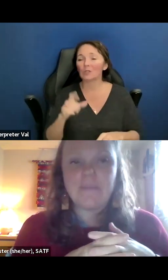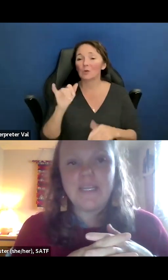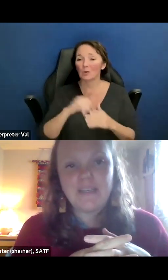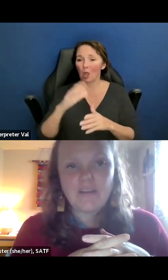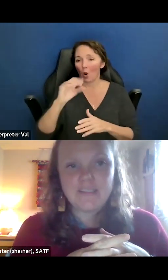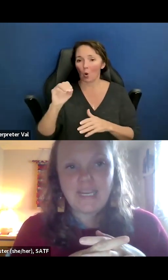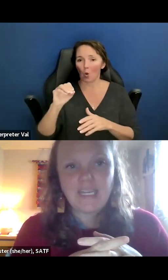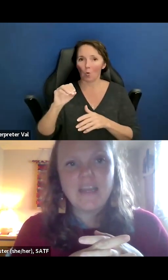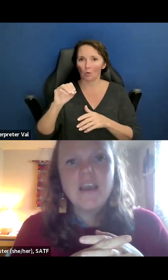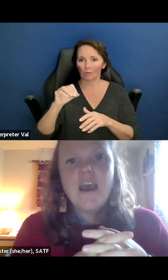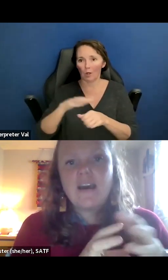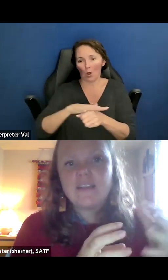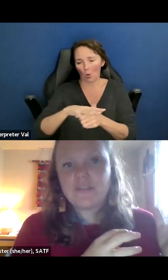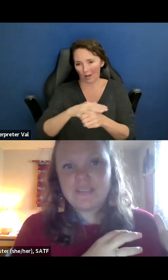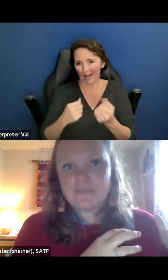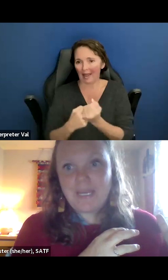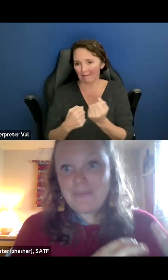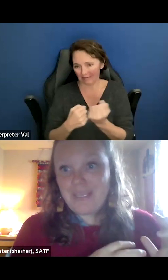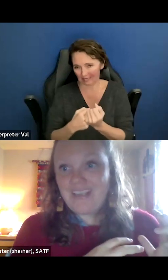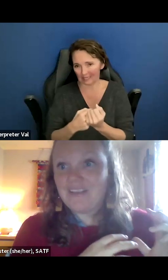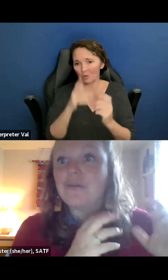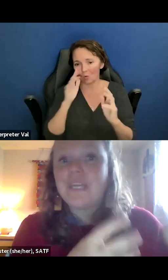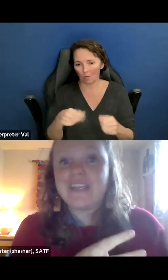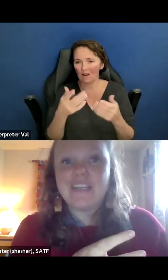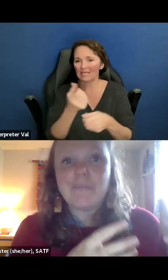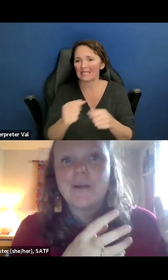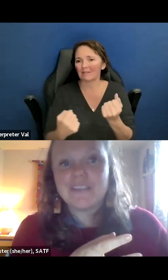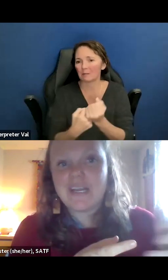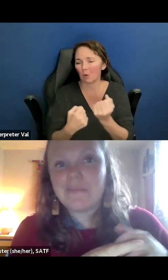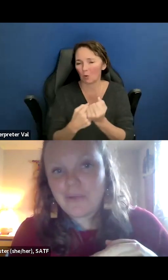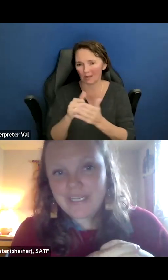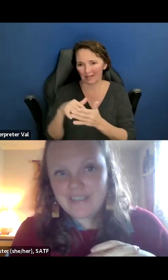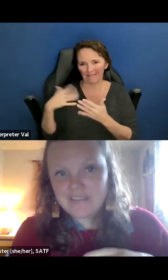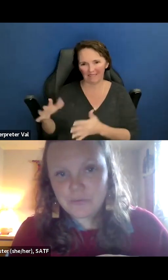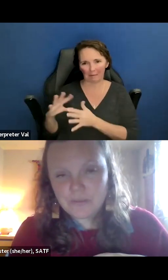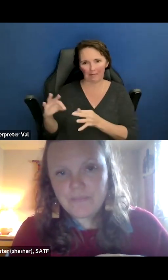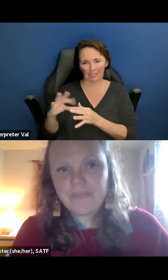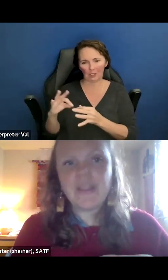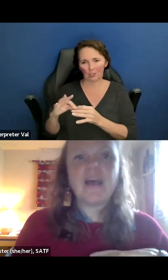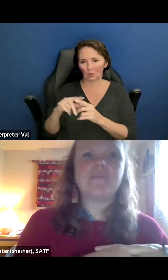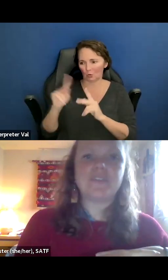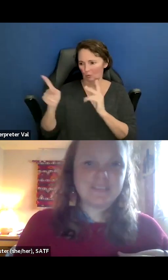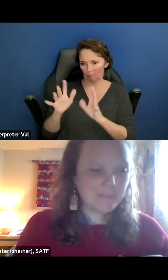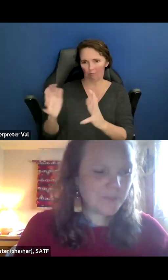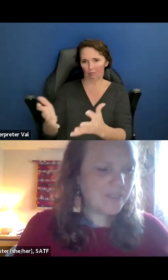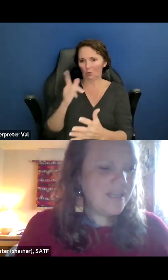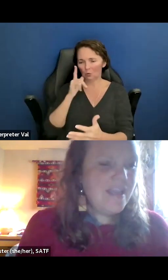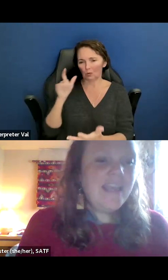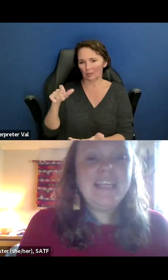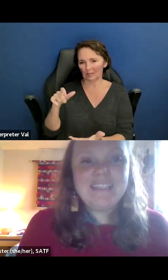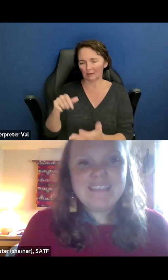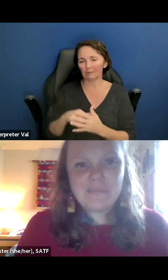their time in another setting. So this might be part of their time located at a school, for